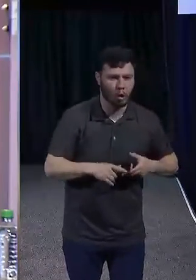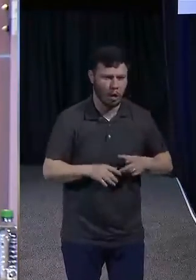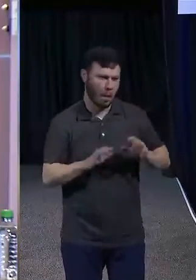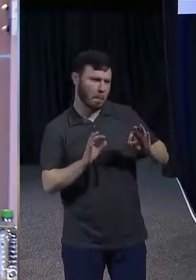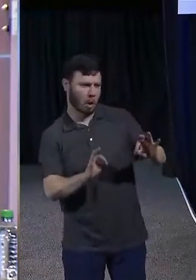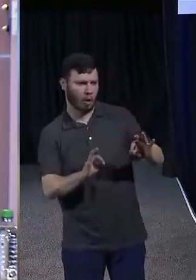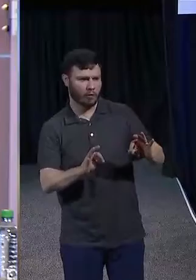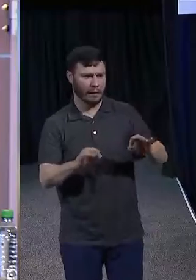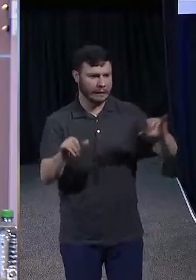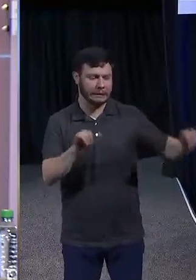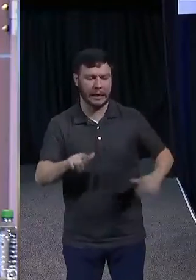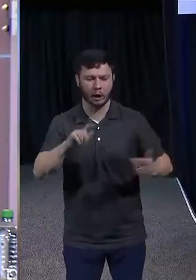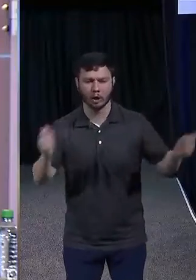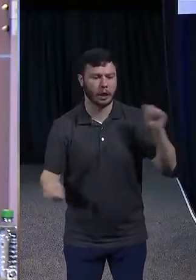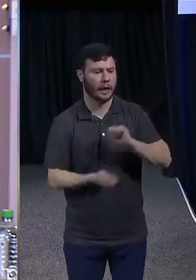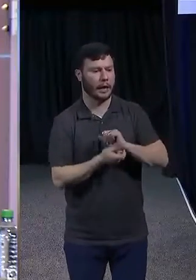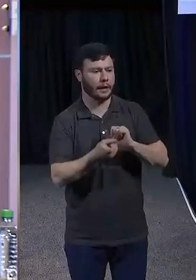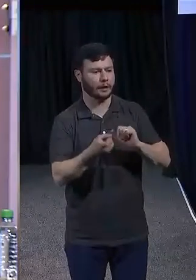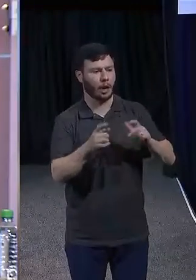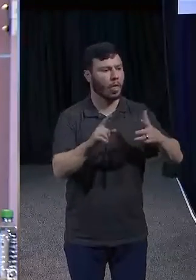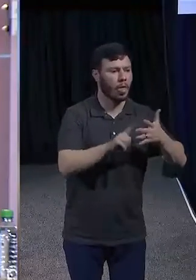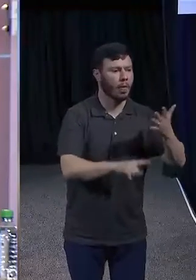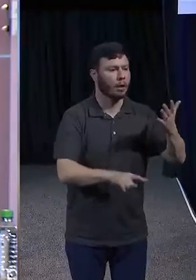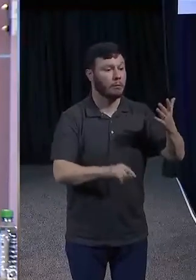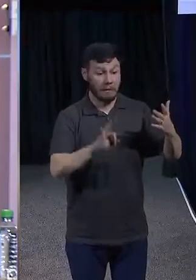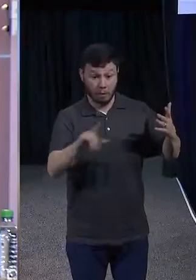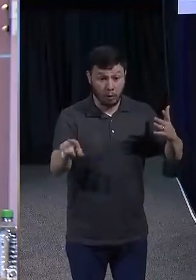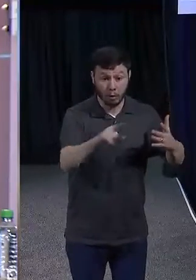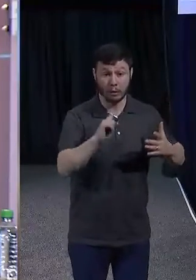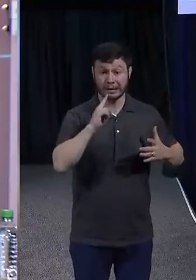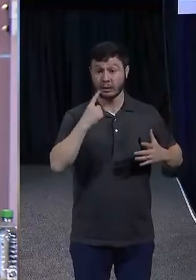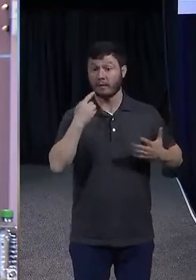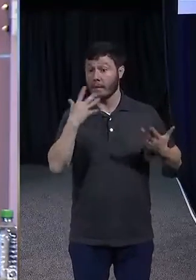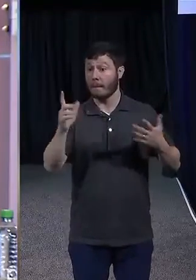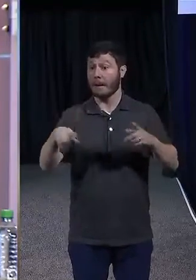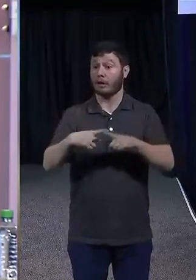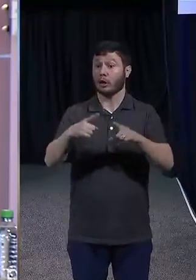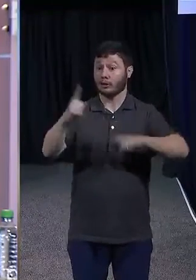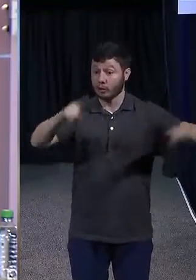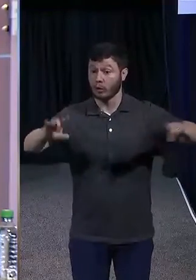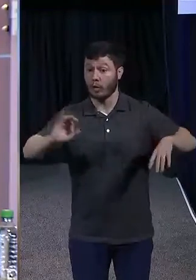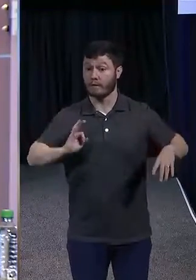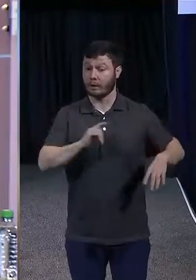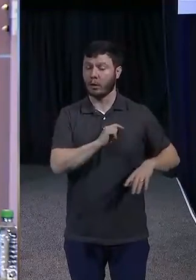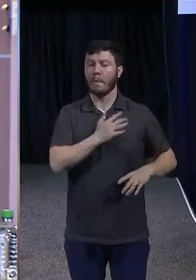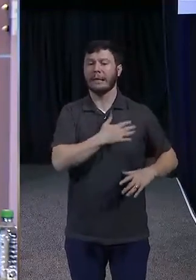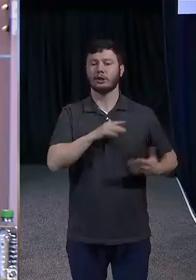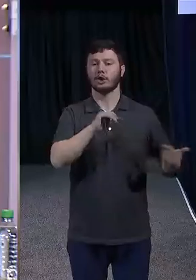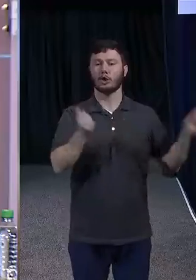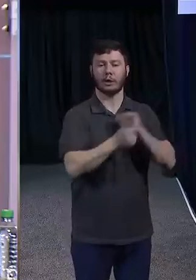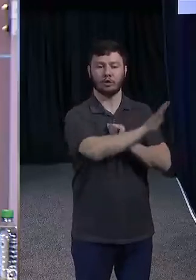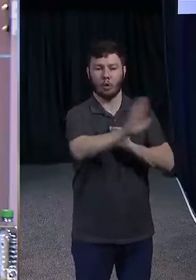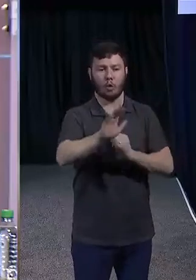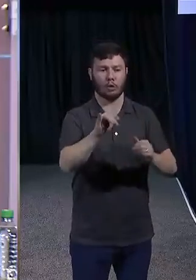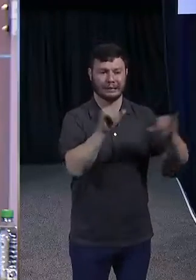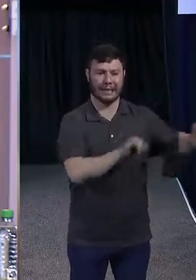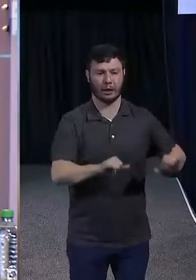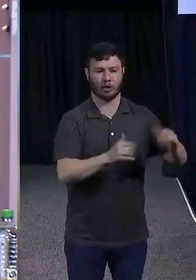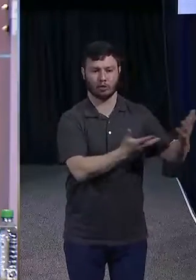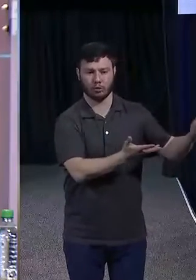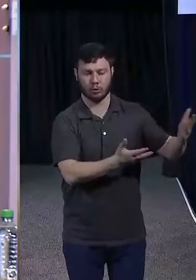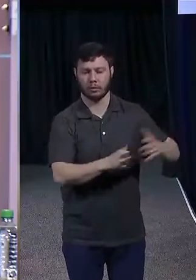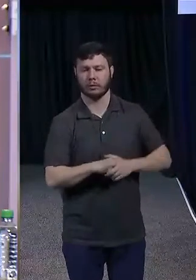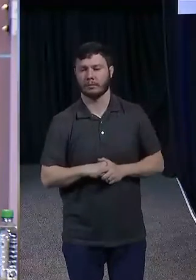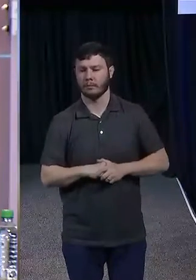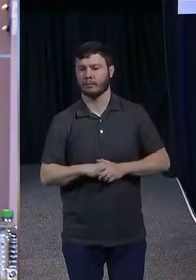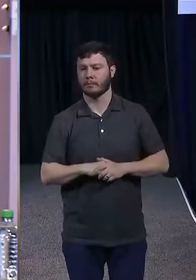standard. Change the standards. If you're really serious about diversifying the faculty, change those standards. Somehow